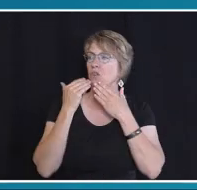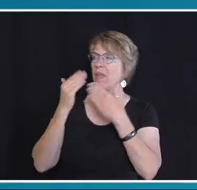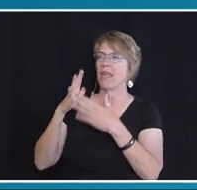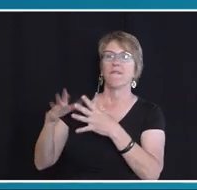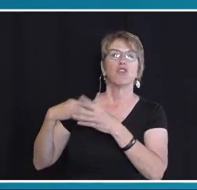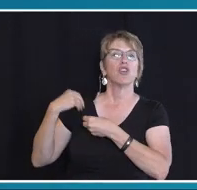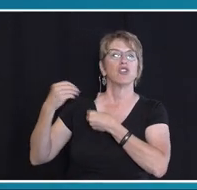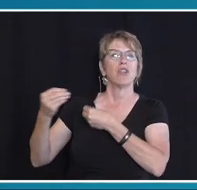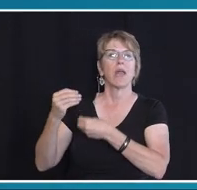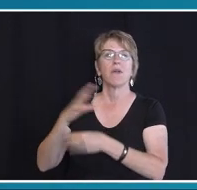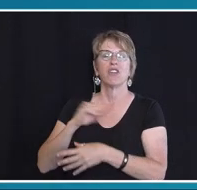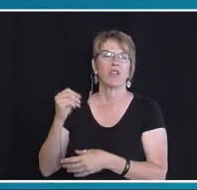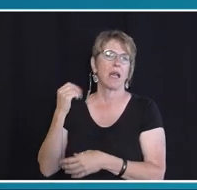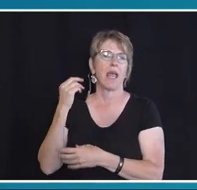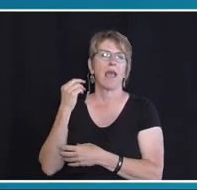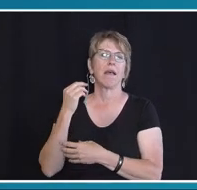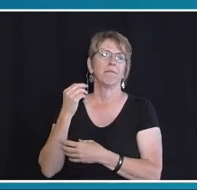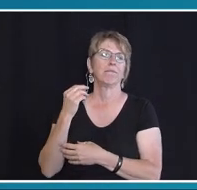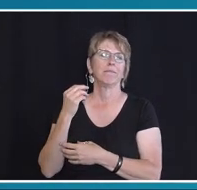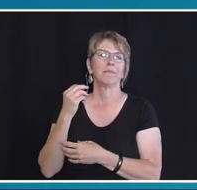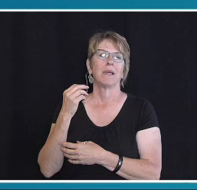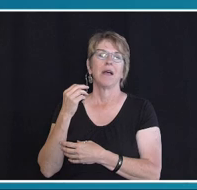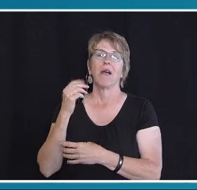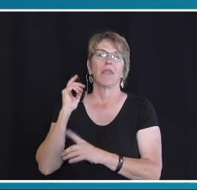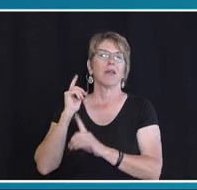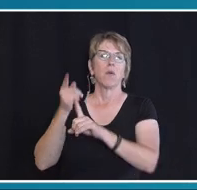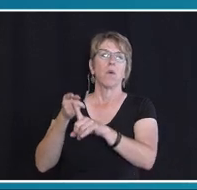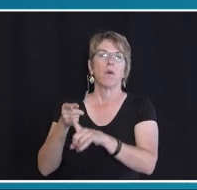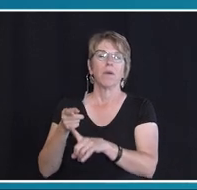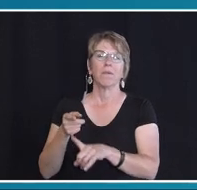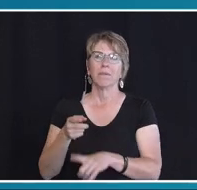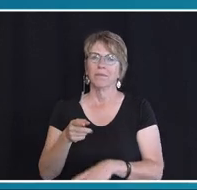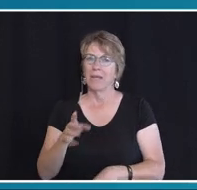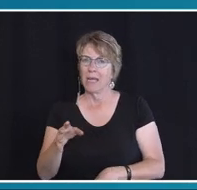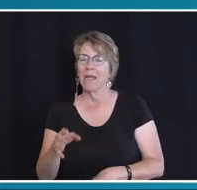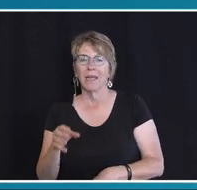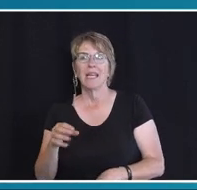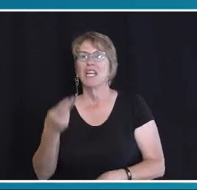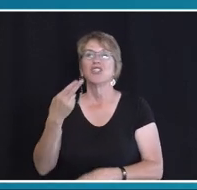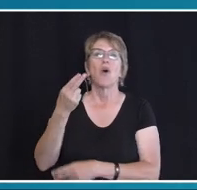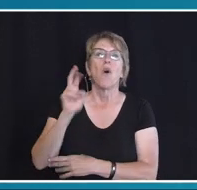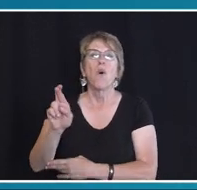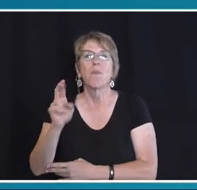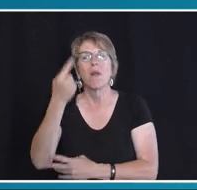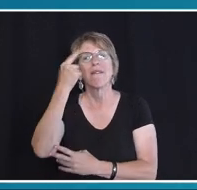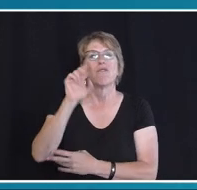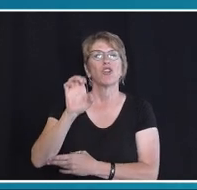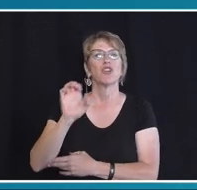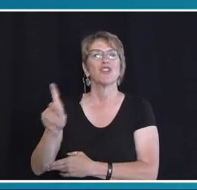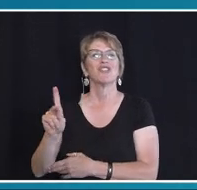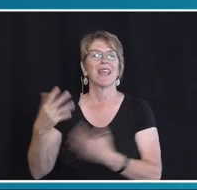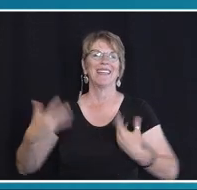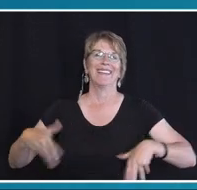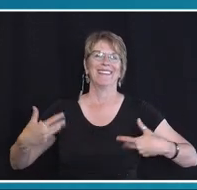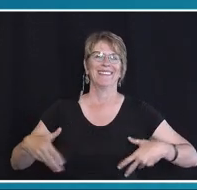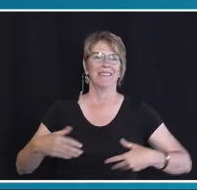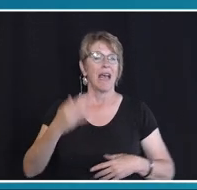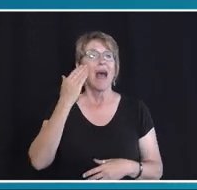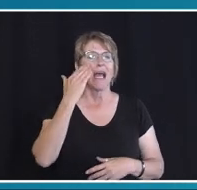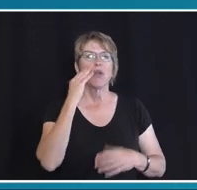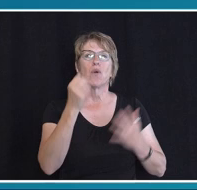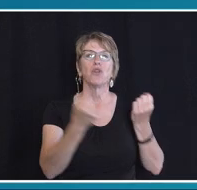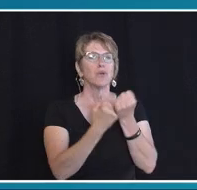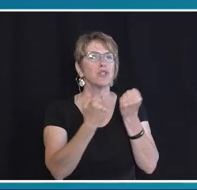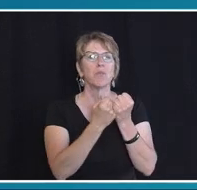commitment to this cause. Once again, I know this is cheesy, but I got to say it, you've hit a home run for Courage Kenny. Everyone's support